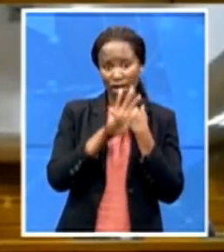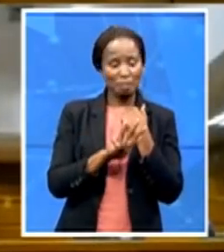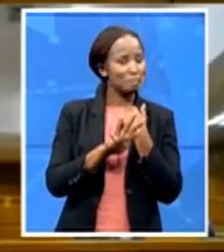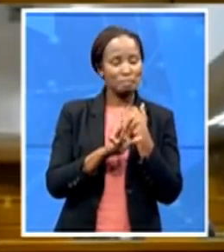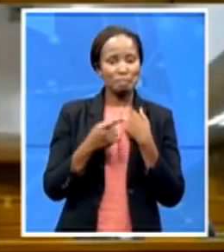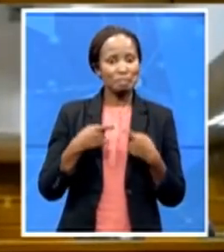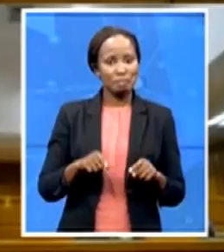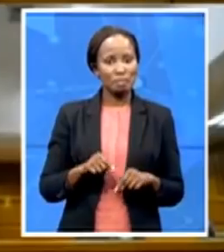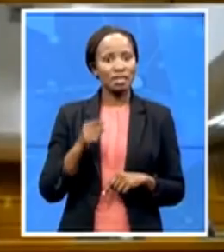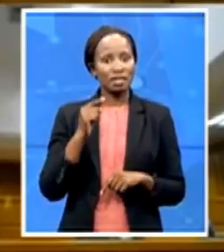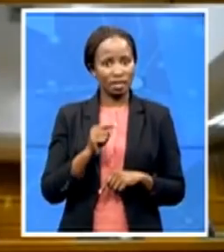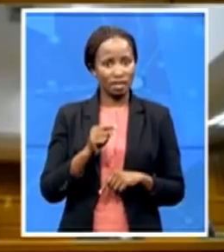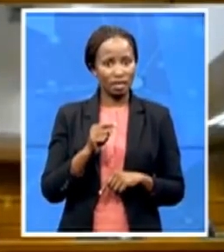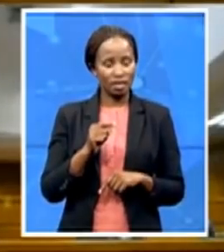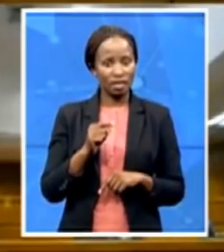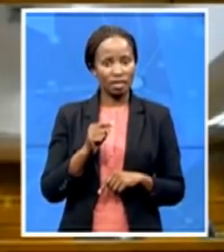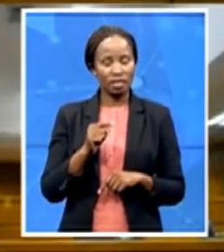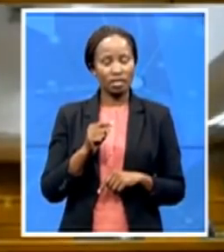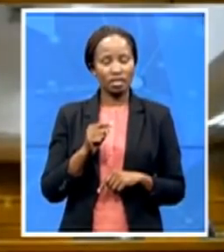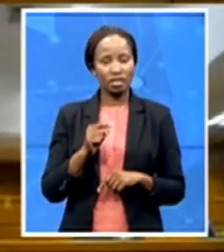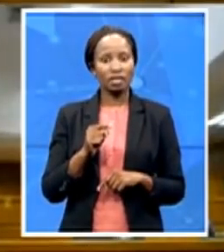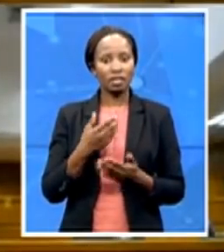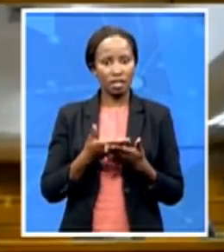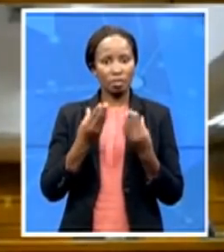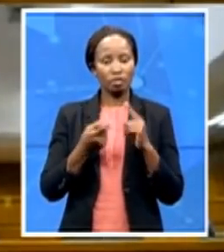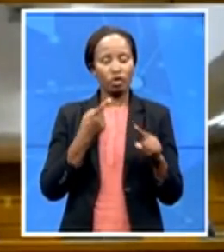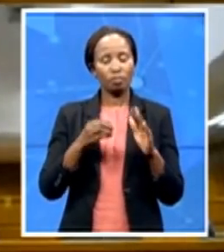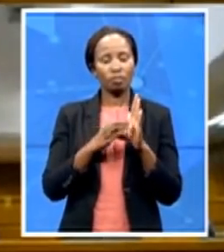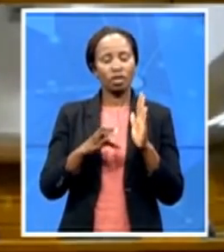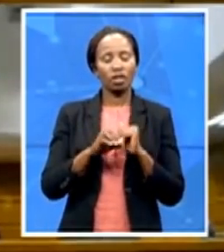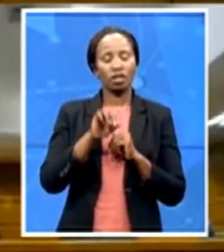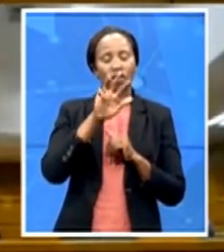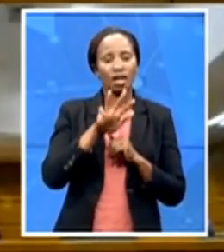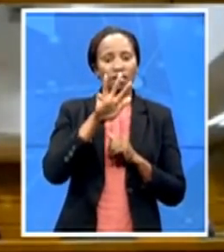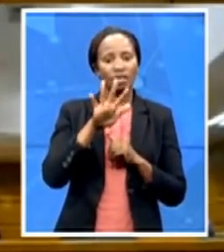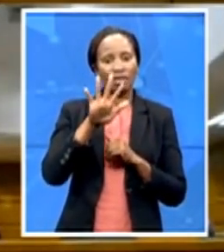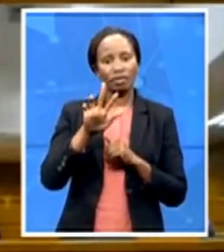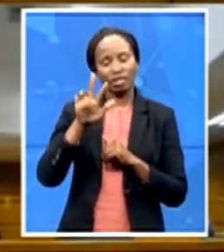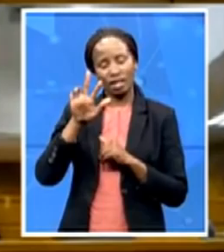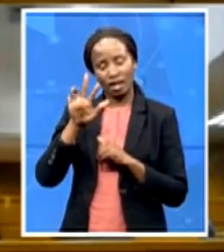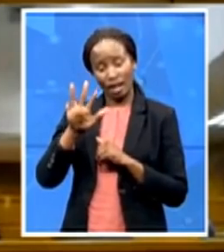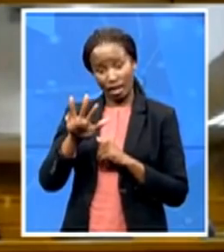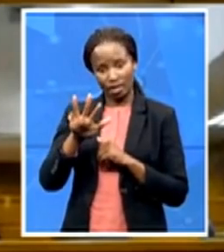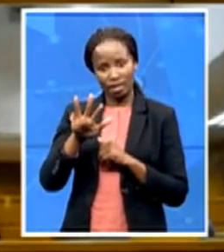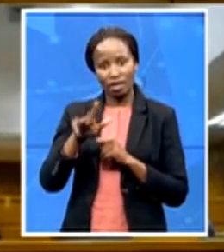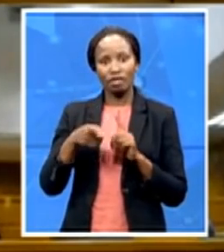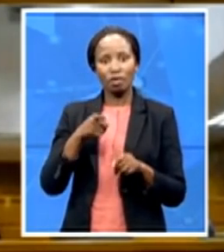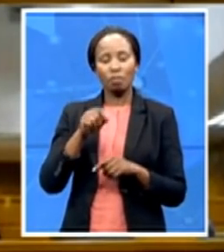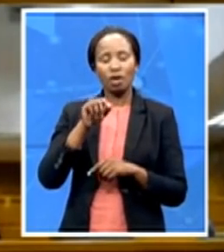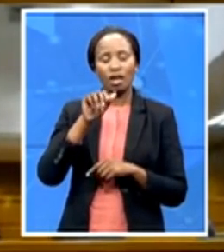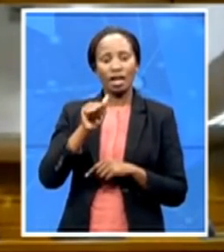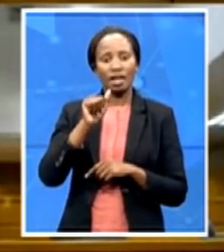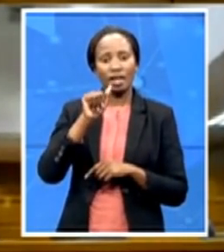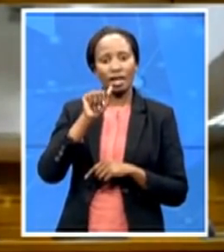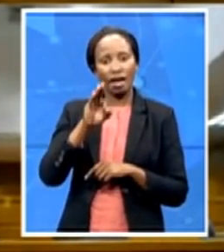Christodoulides' 1959-3 essay 838T at 841A to B. Ultimately,